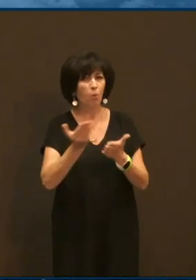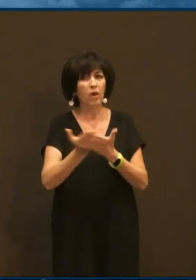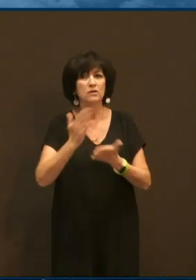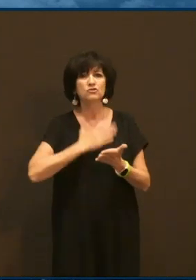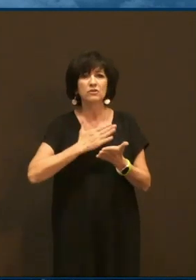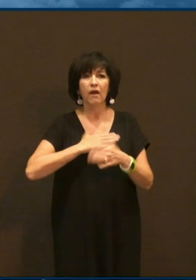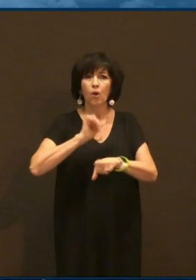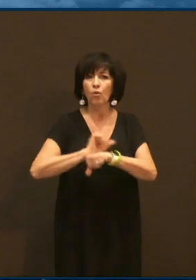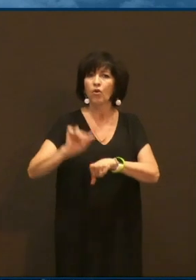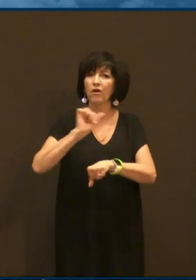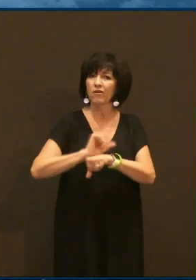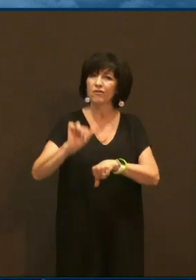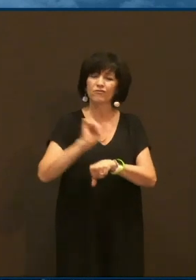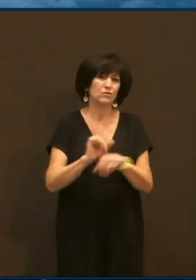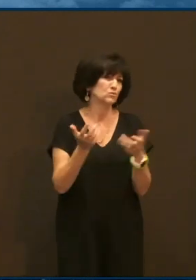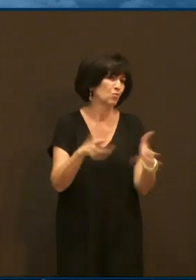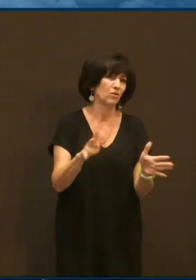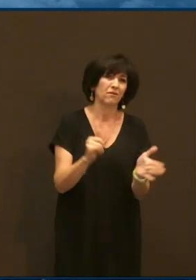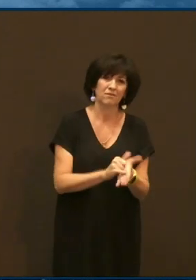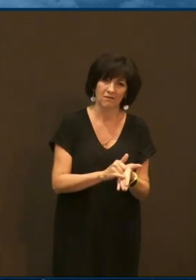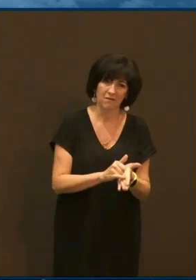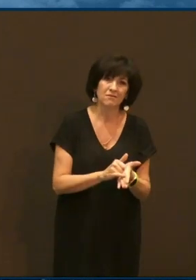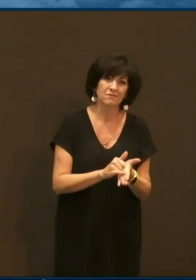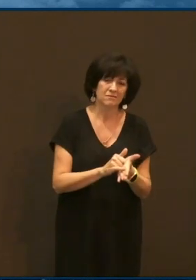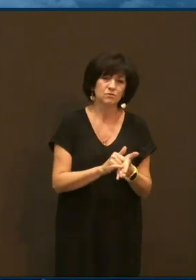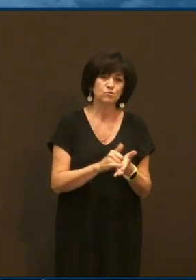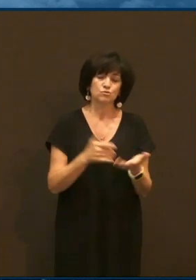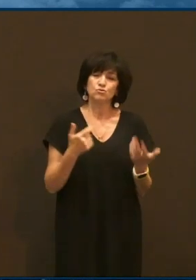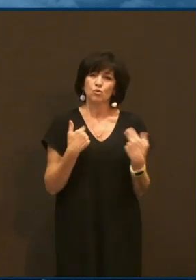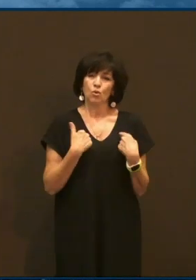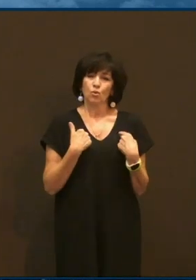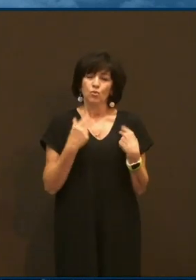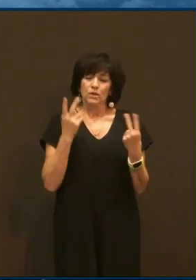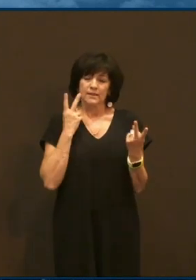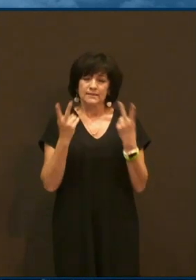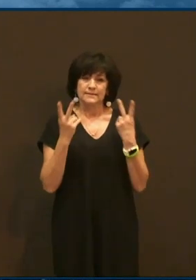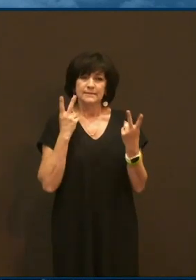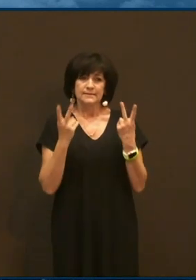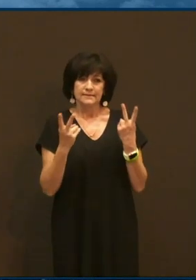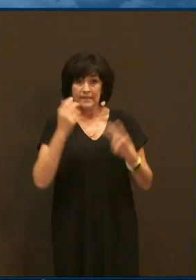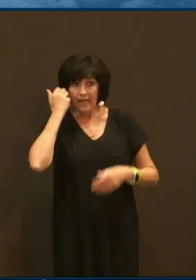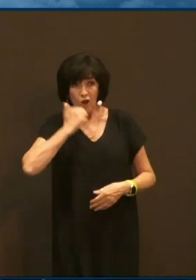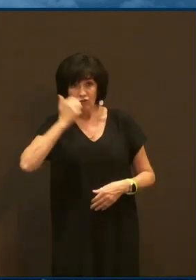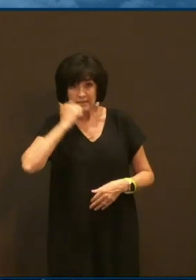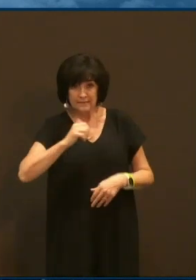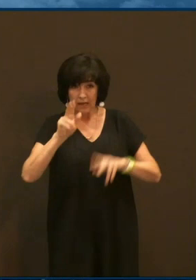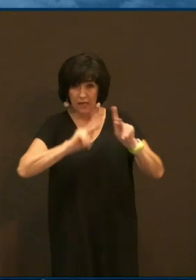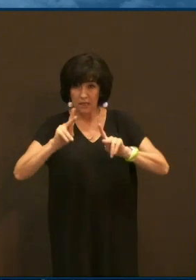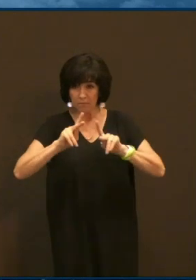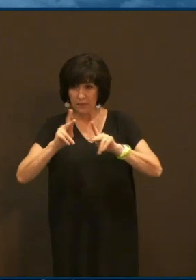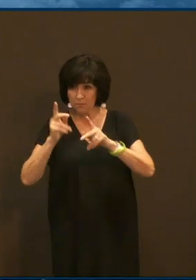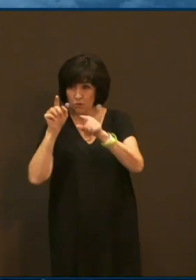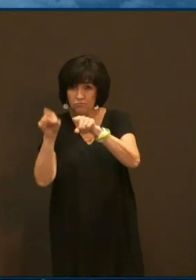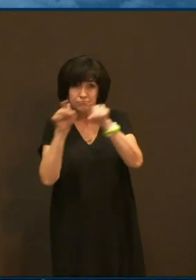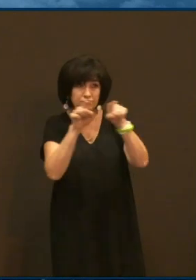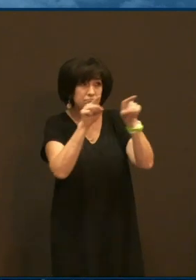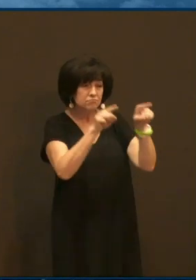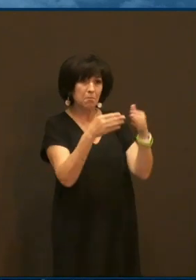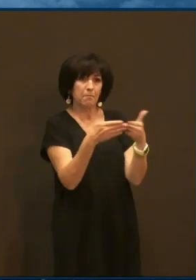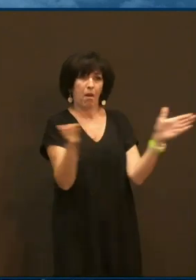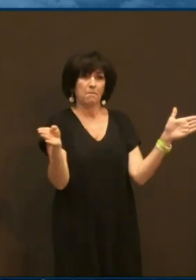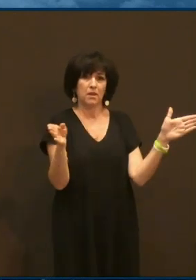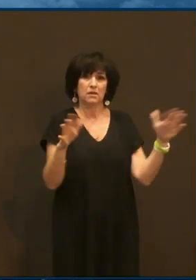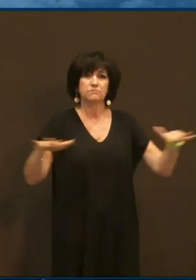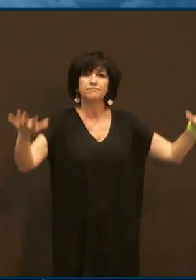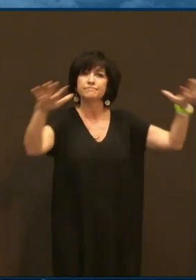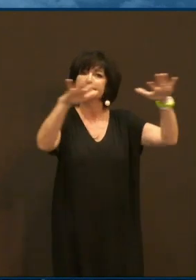provides some concern in combination with what we see on the ground in public to again